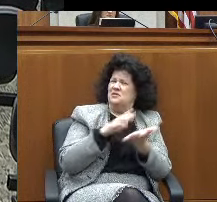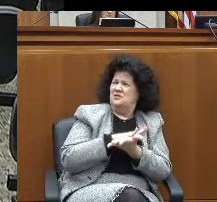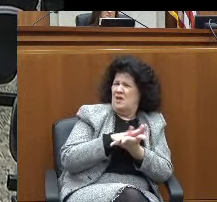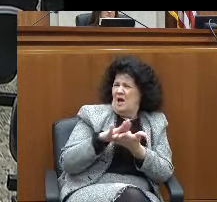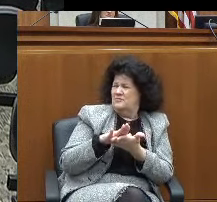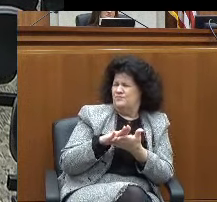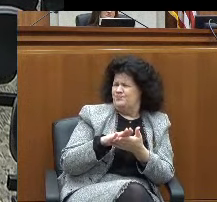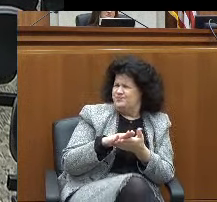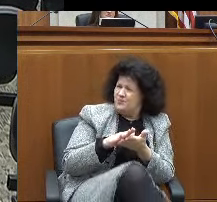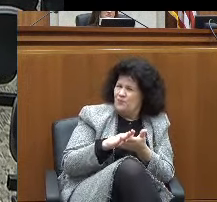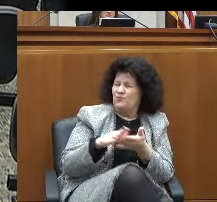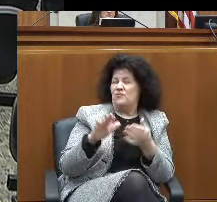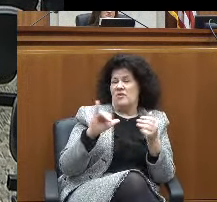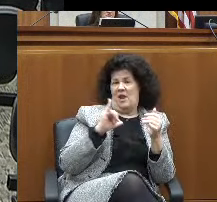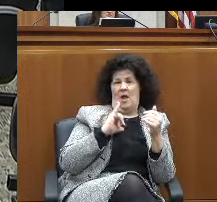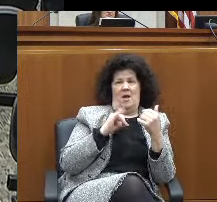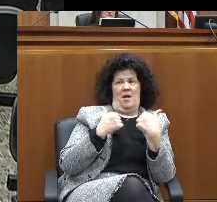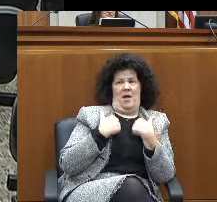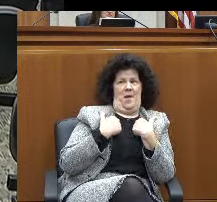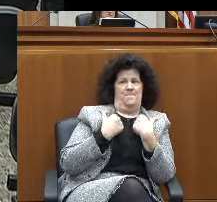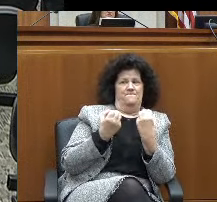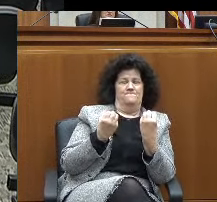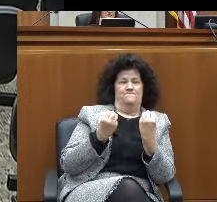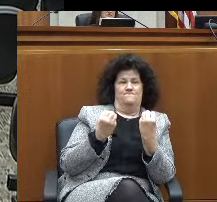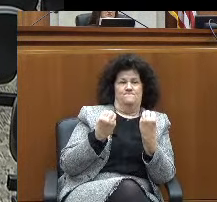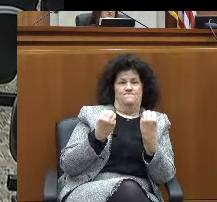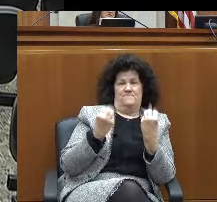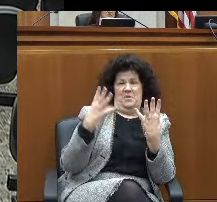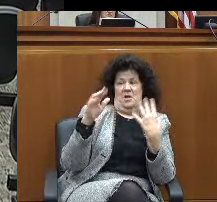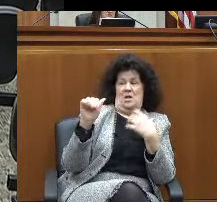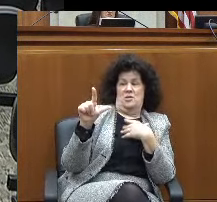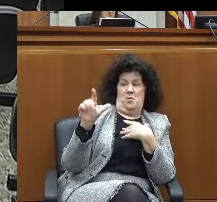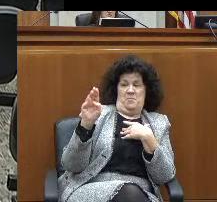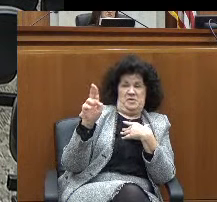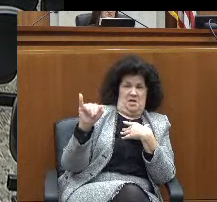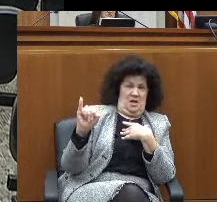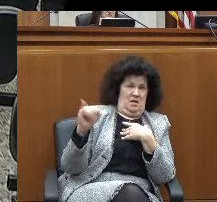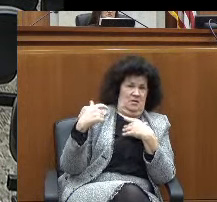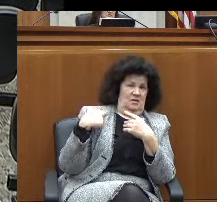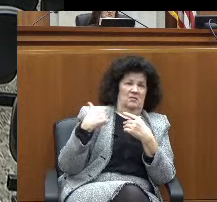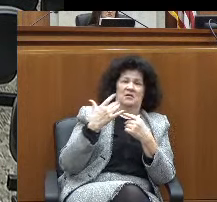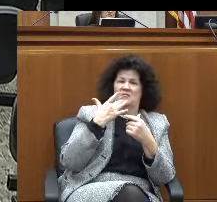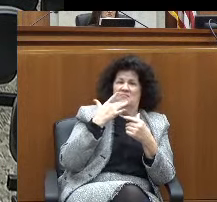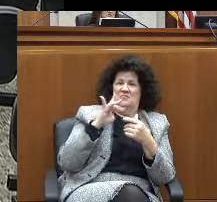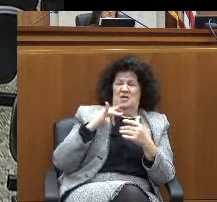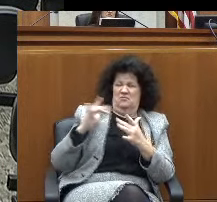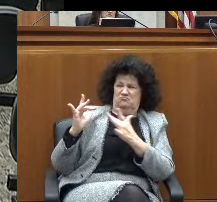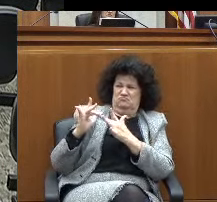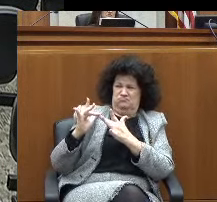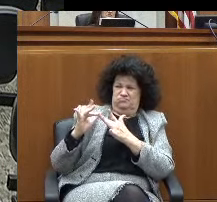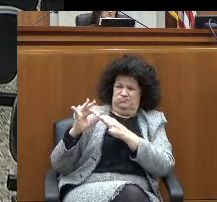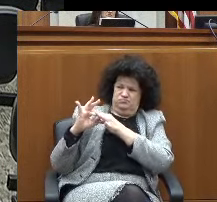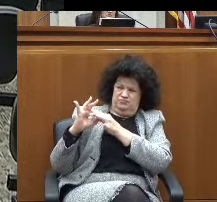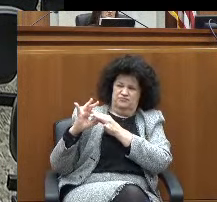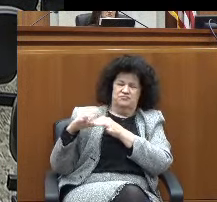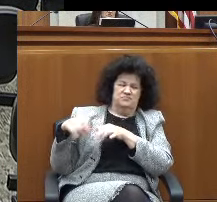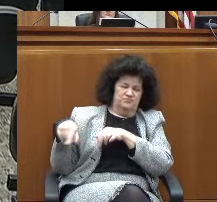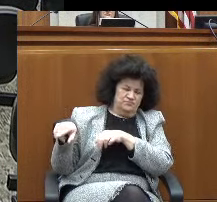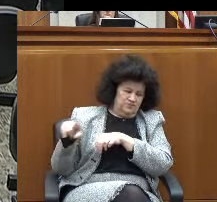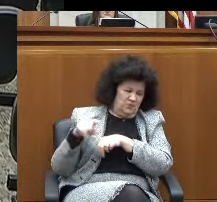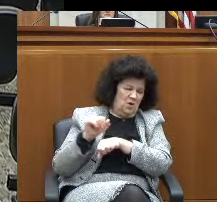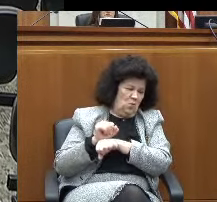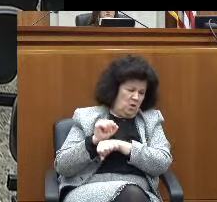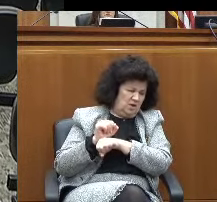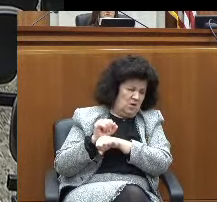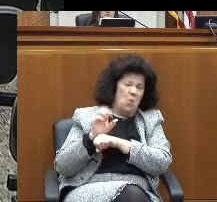my career is I have a lot of alumni that I've kept in touch with, and they are in the workforce.